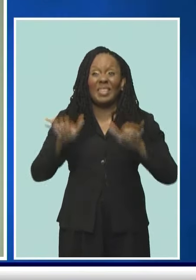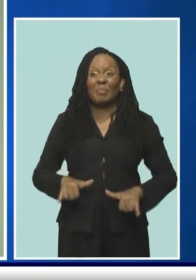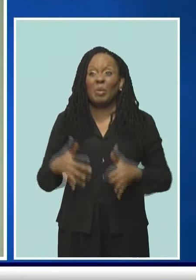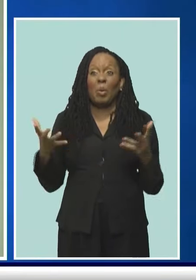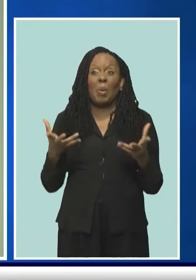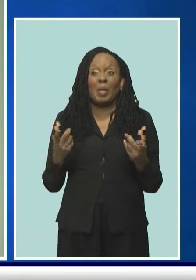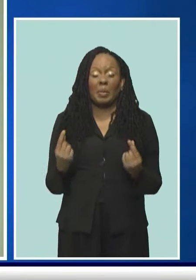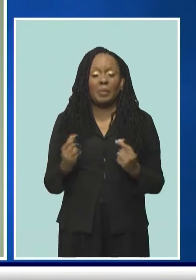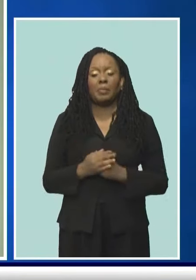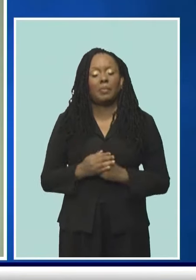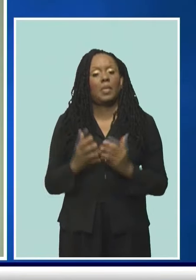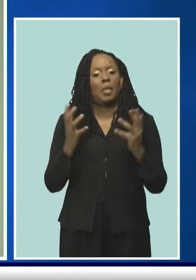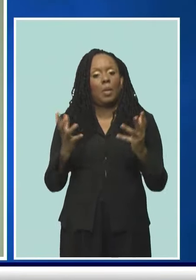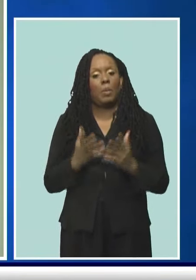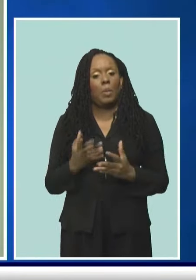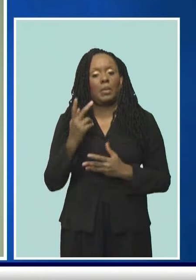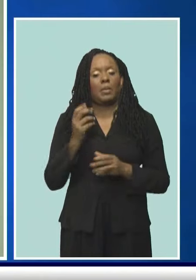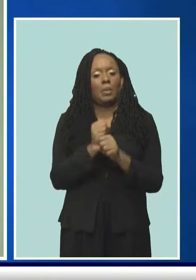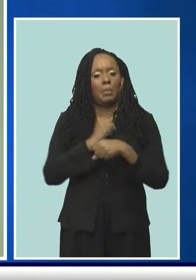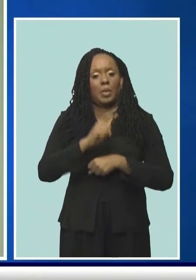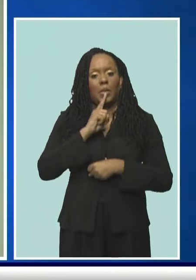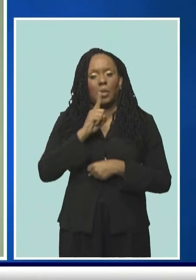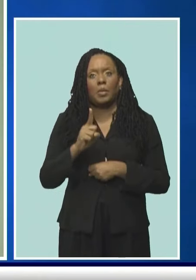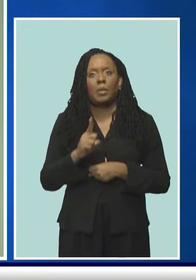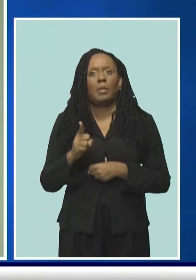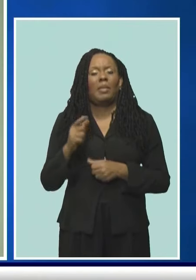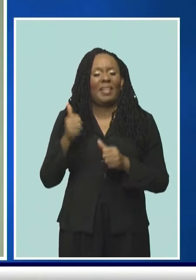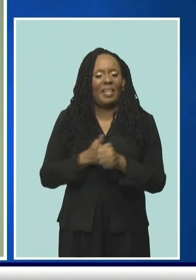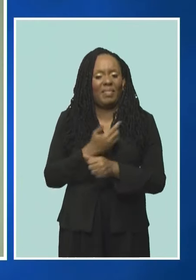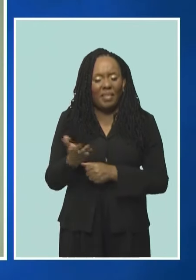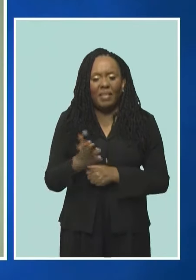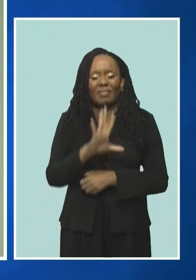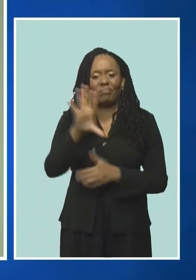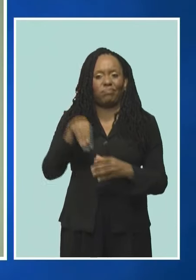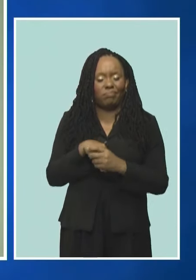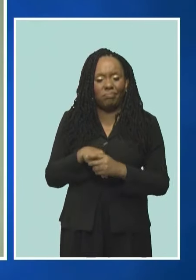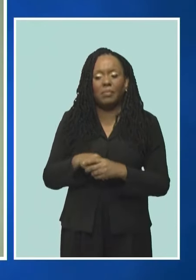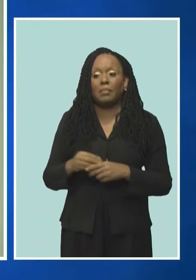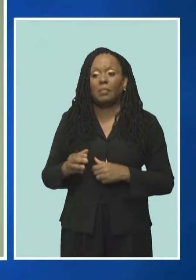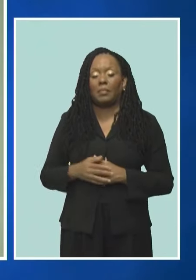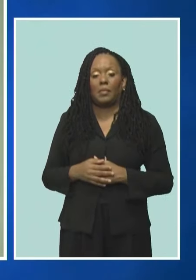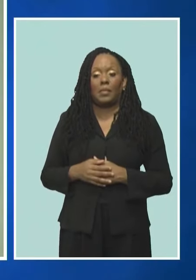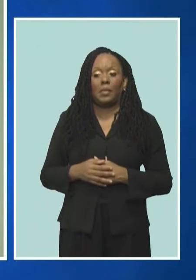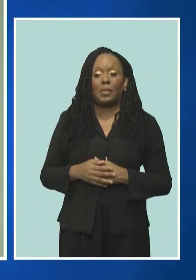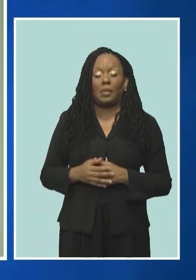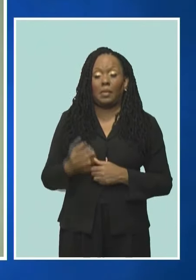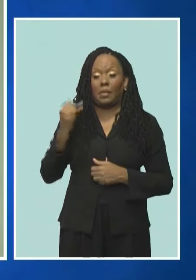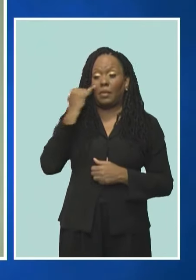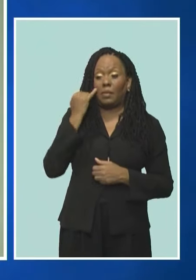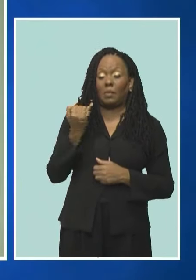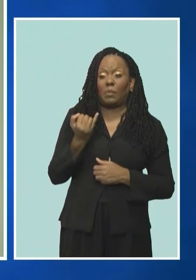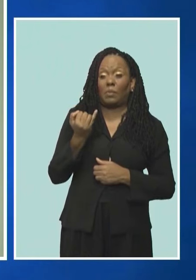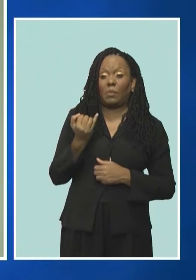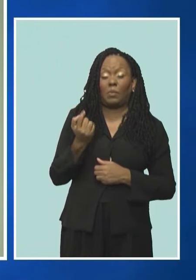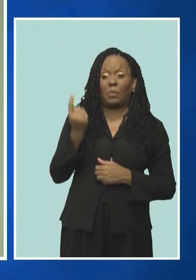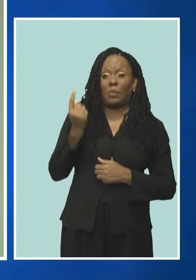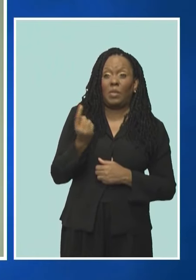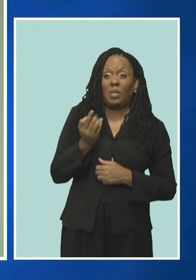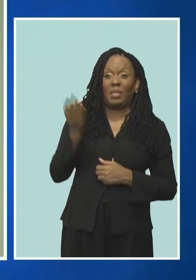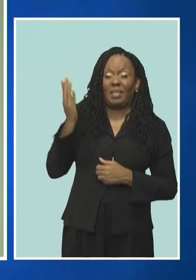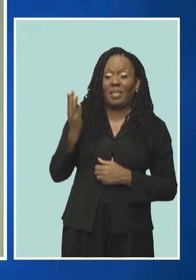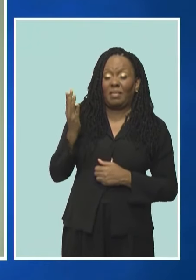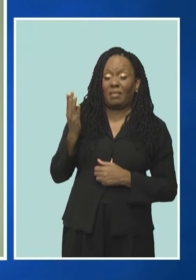is whether the system covers everything end to end. If it misses out on even a single area of your